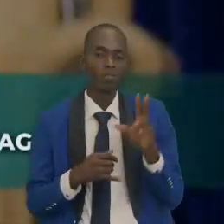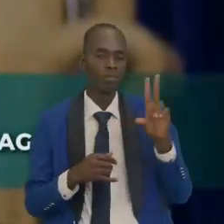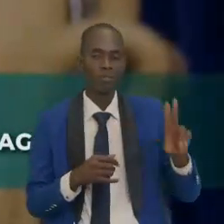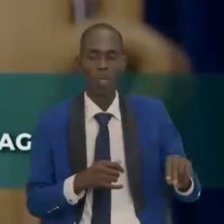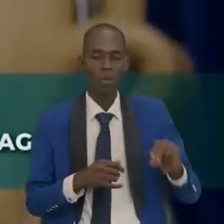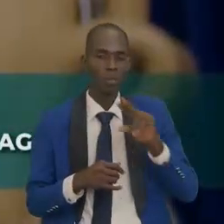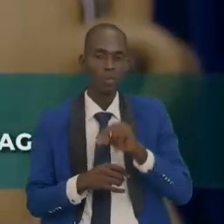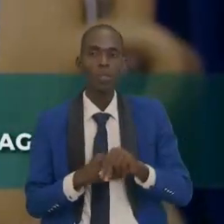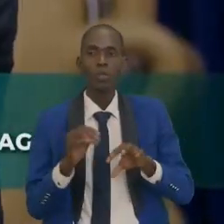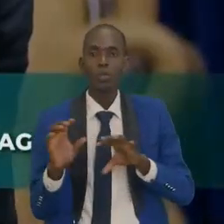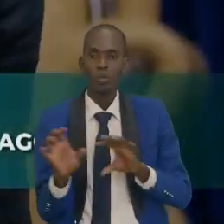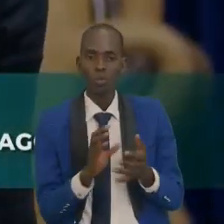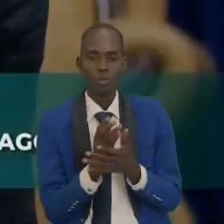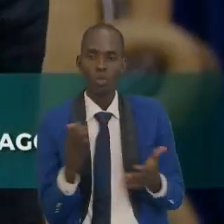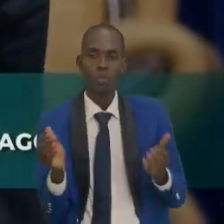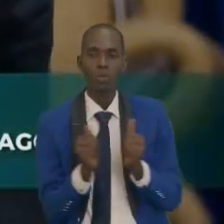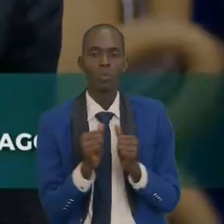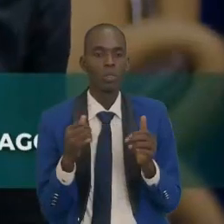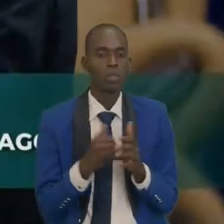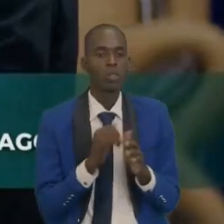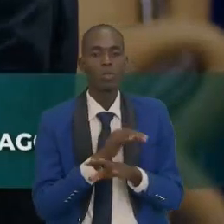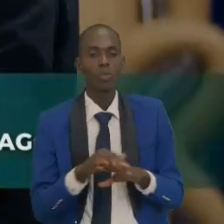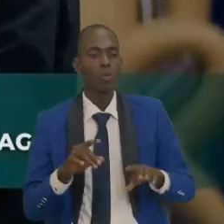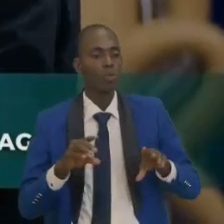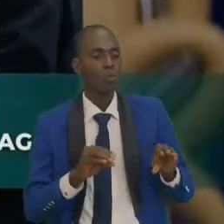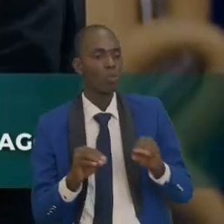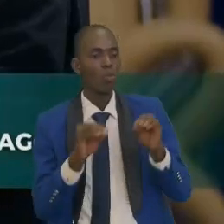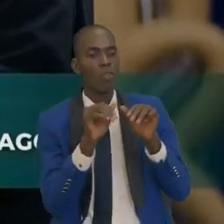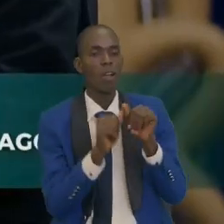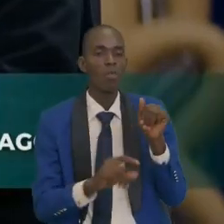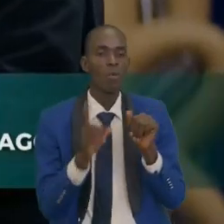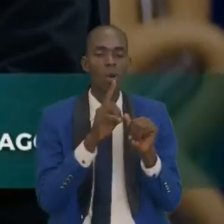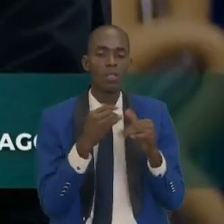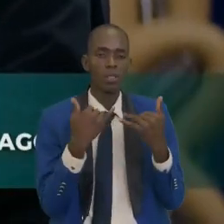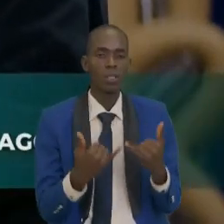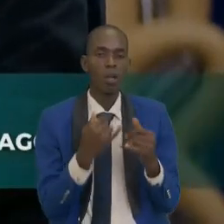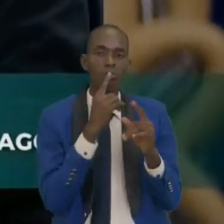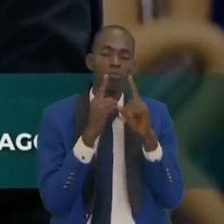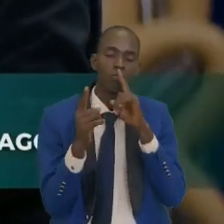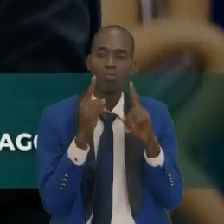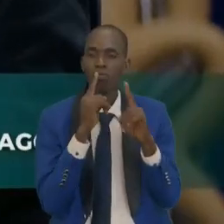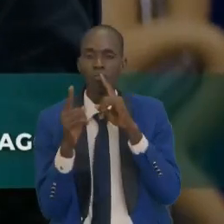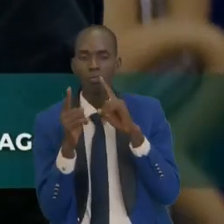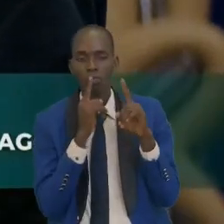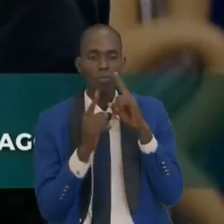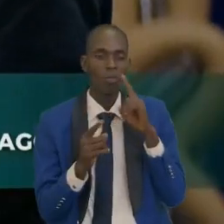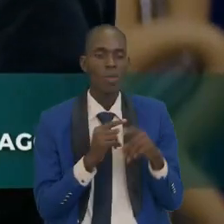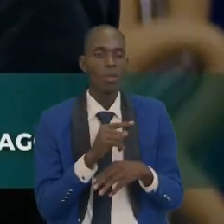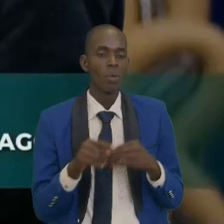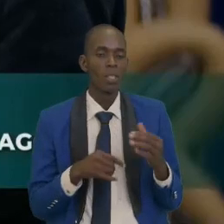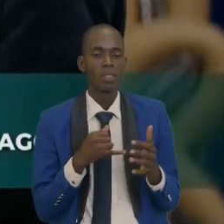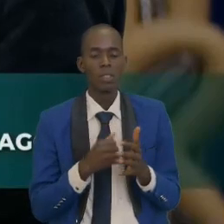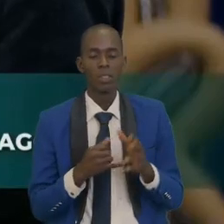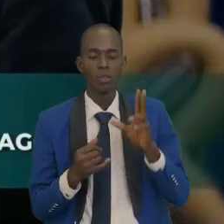with that don't go on now I'm talking talking you know if the faith is